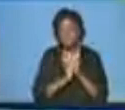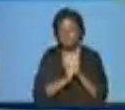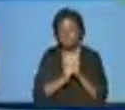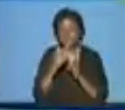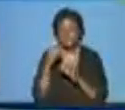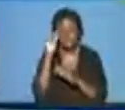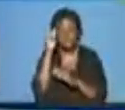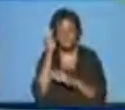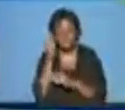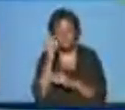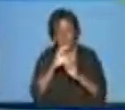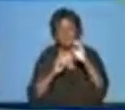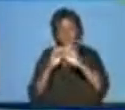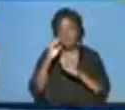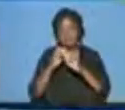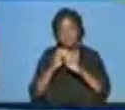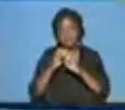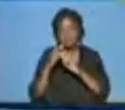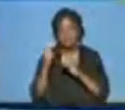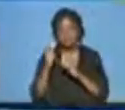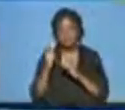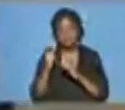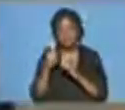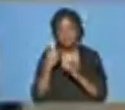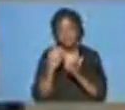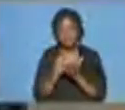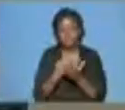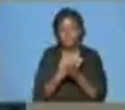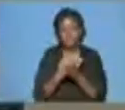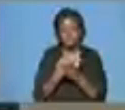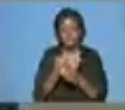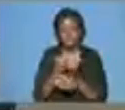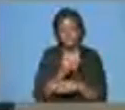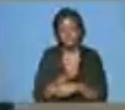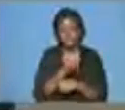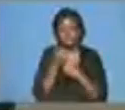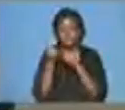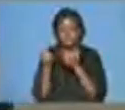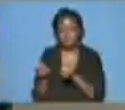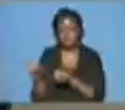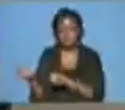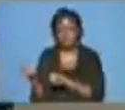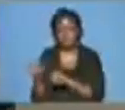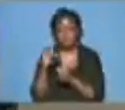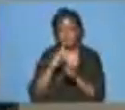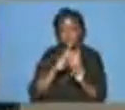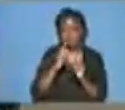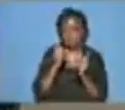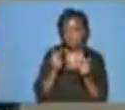Accountants to construct a purpose-built economic substance portal. There is a training session launching this week with